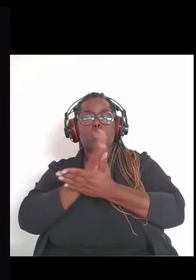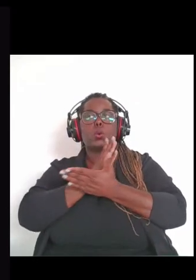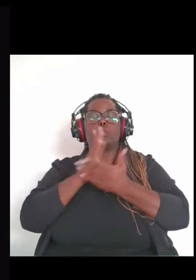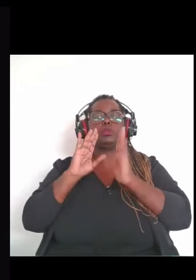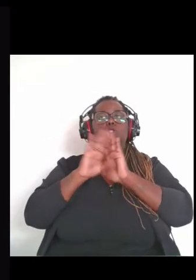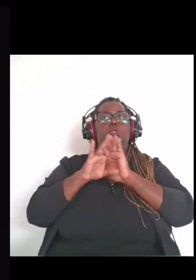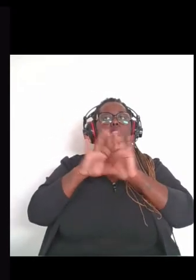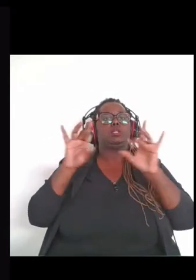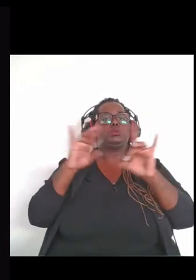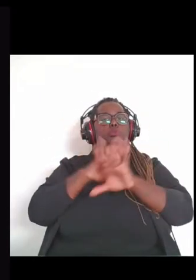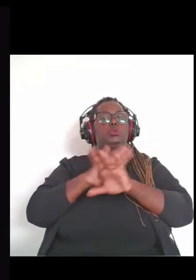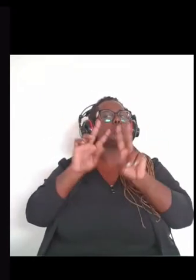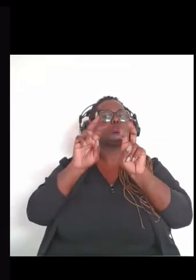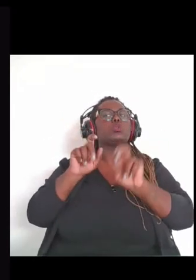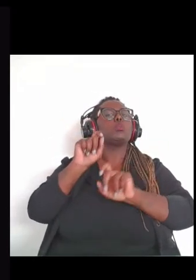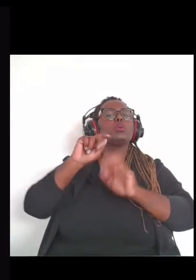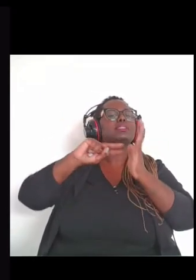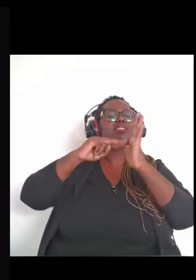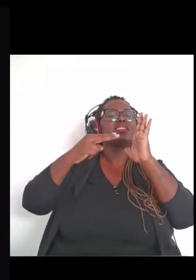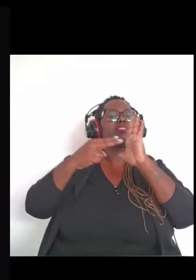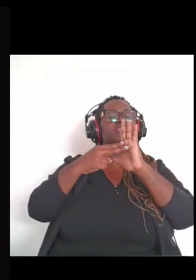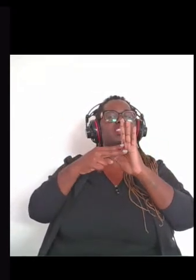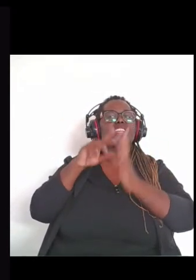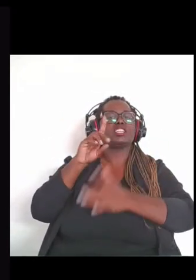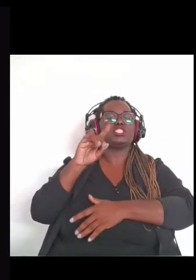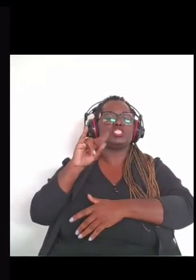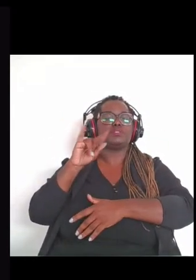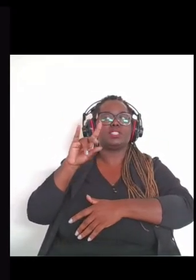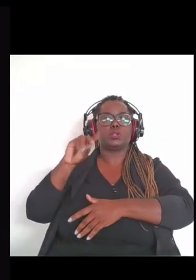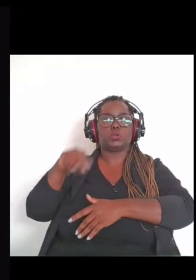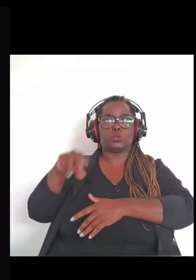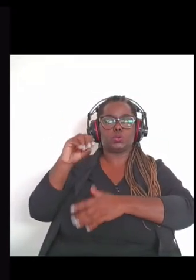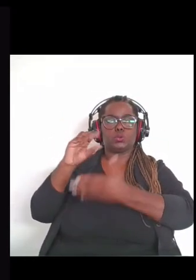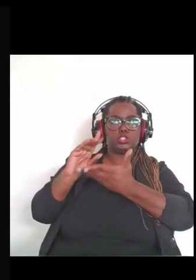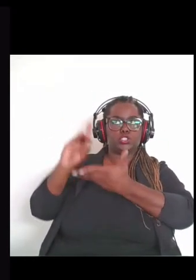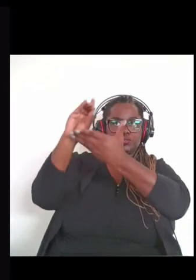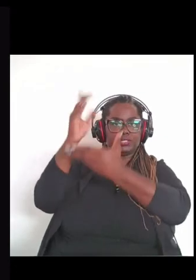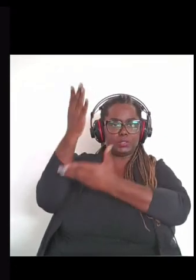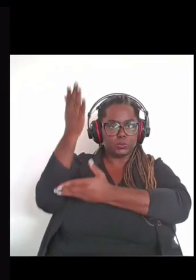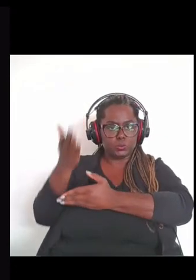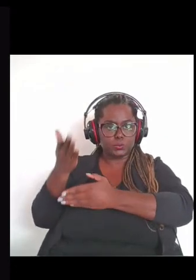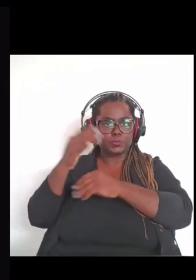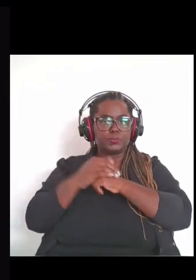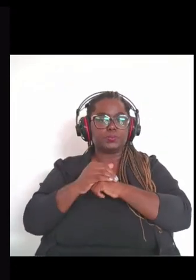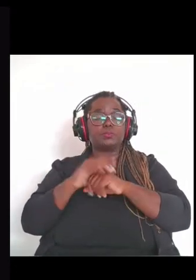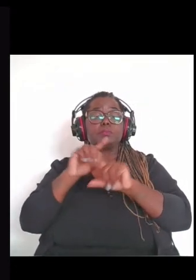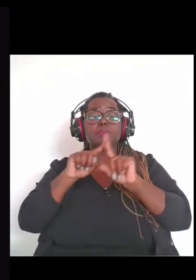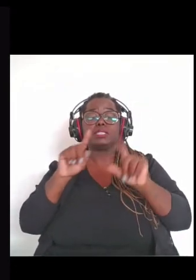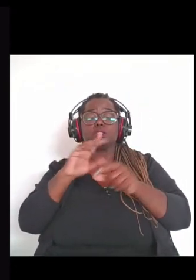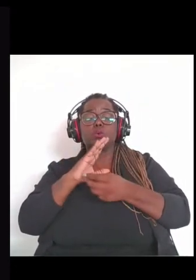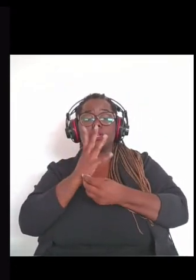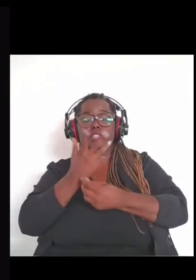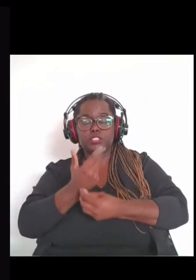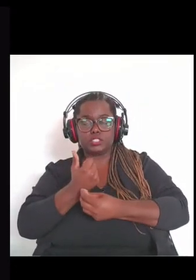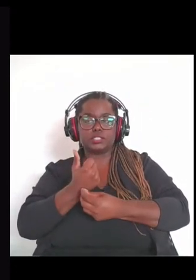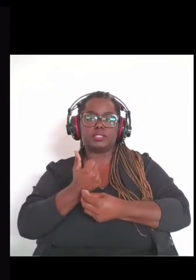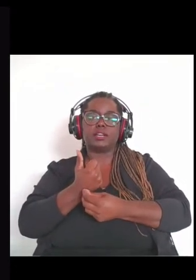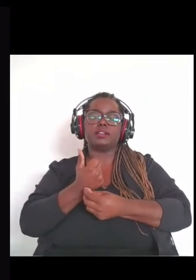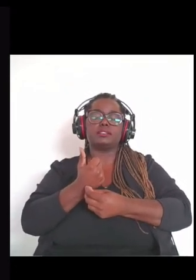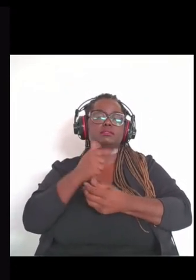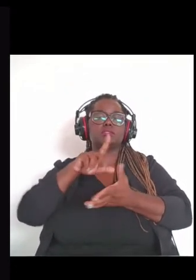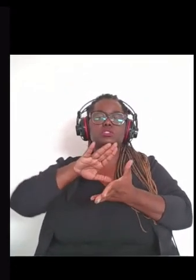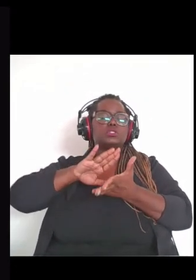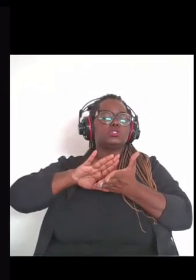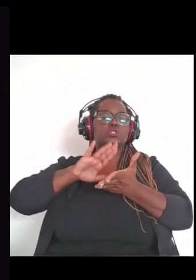of Georgia the artists specifically removes any gendered associations of